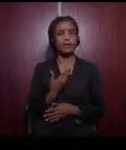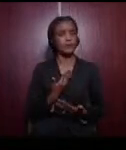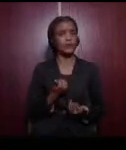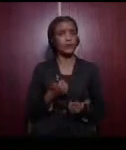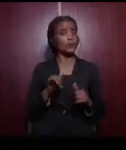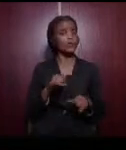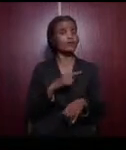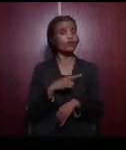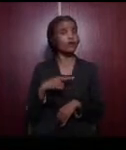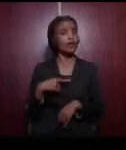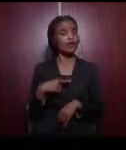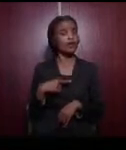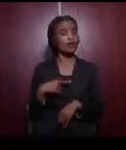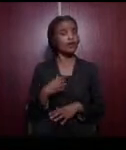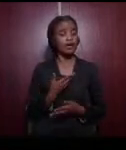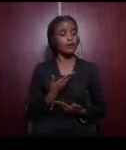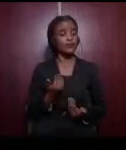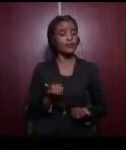tseba. Amen.